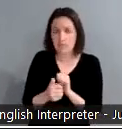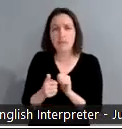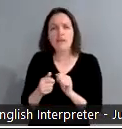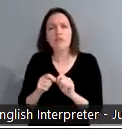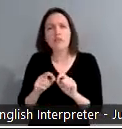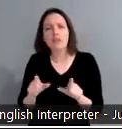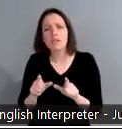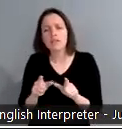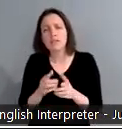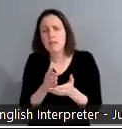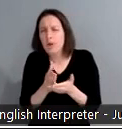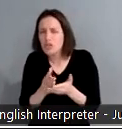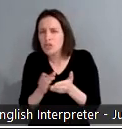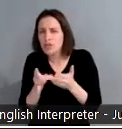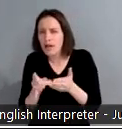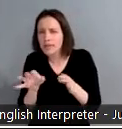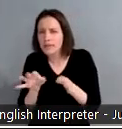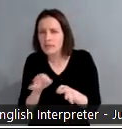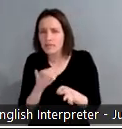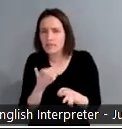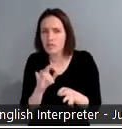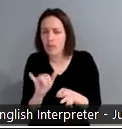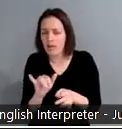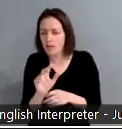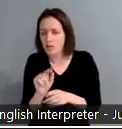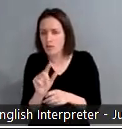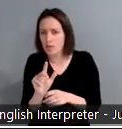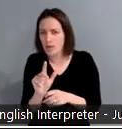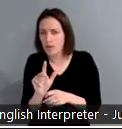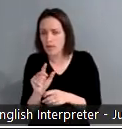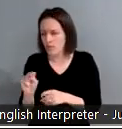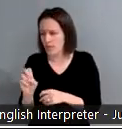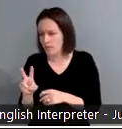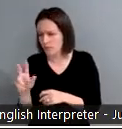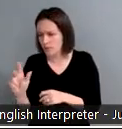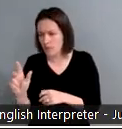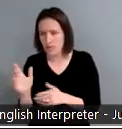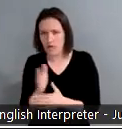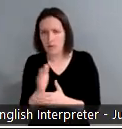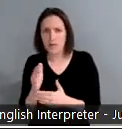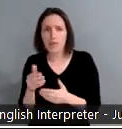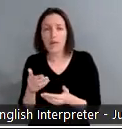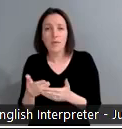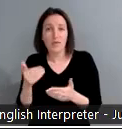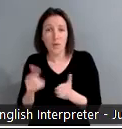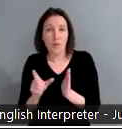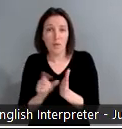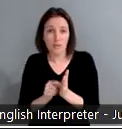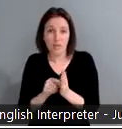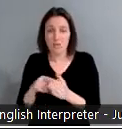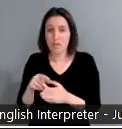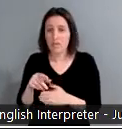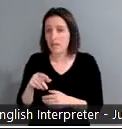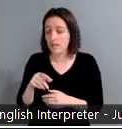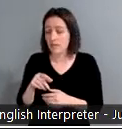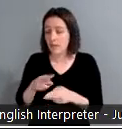2023 and November 2023 before officially publishing their interim final rule, which was